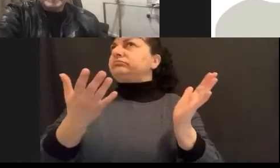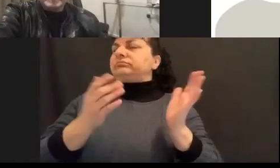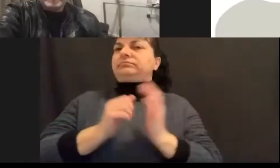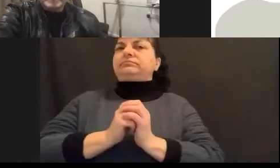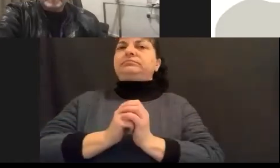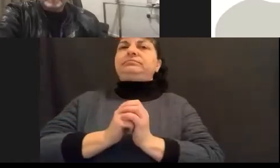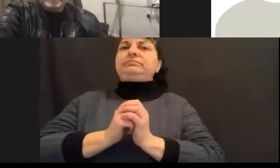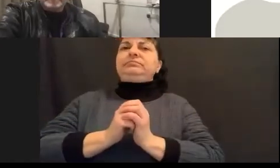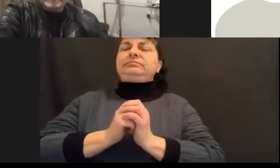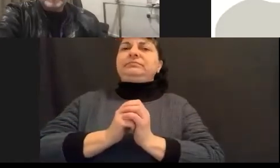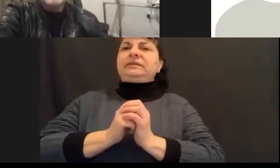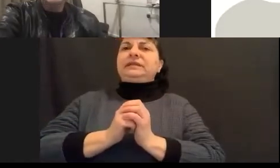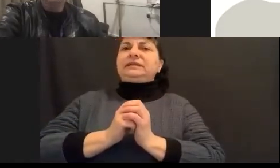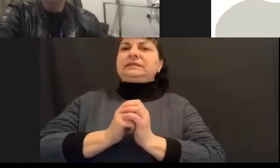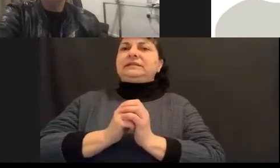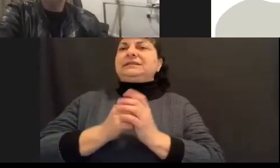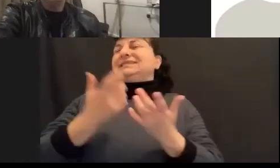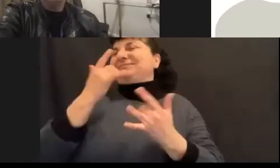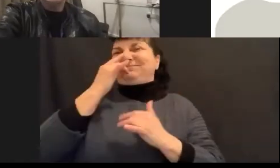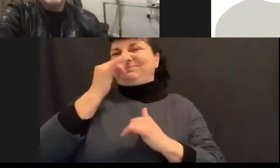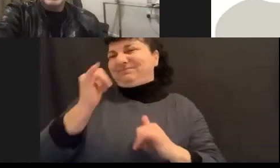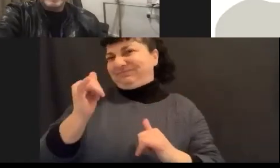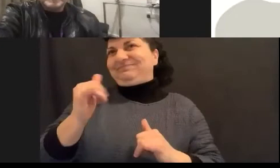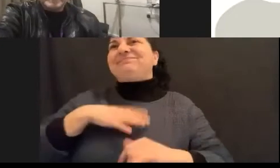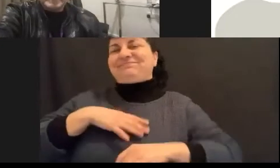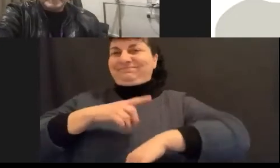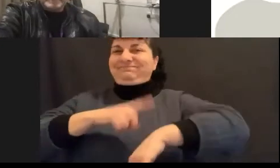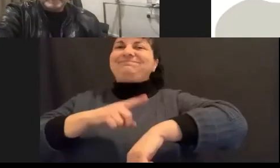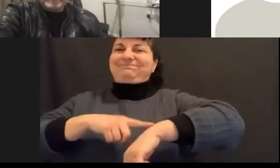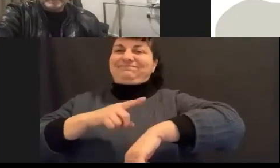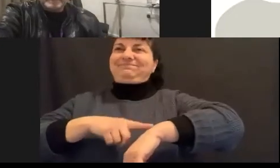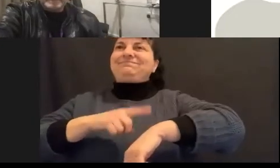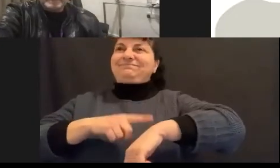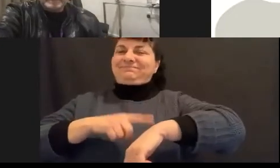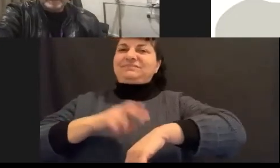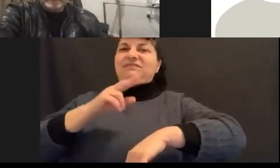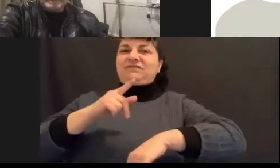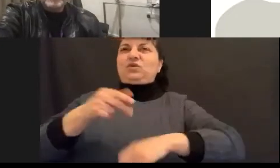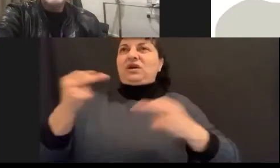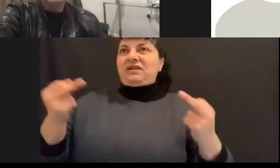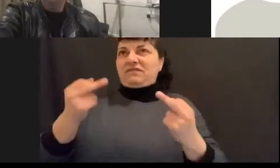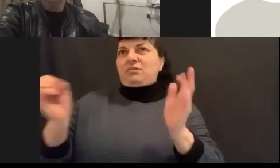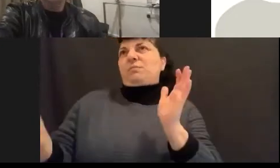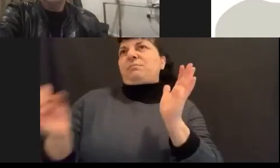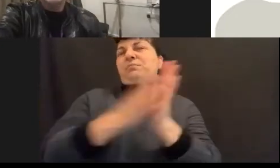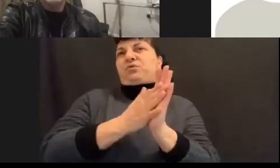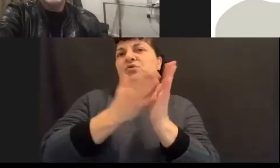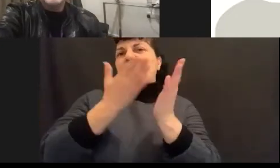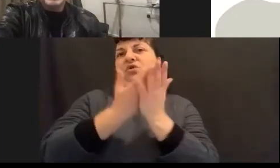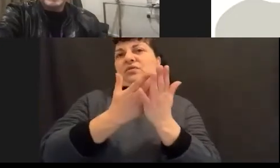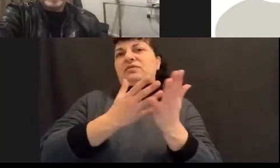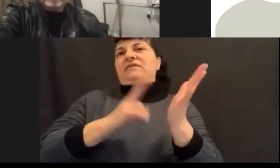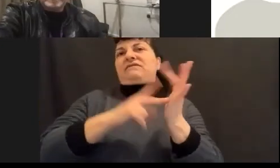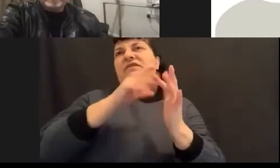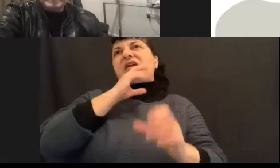can occur is it does sometimes, unfortunately, take some time for that to be made available on the department's website. But what we're committed to